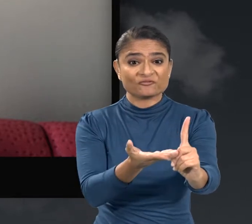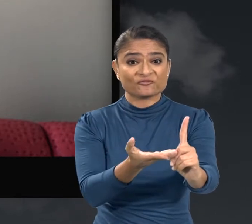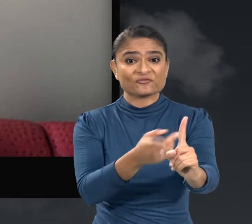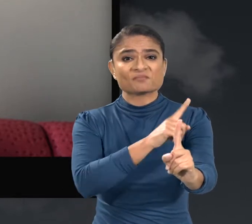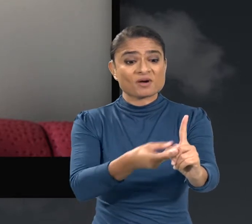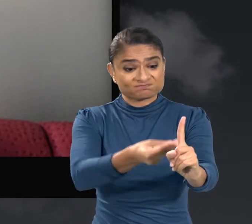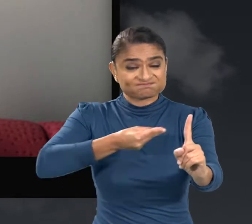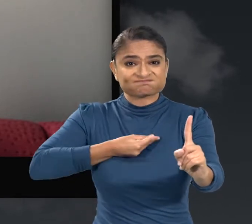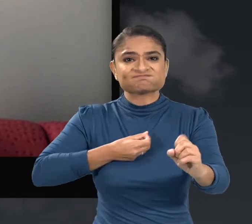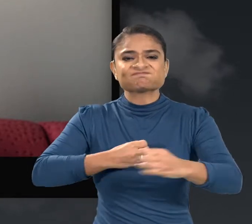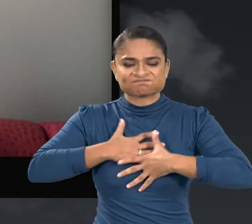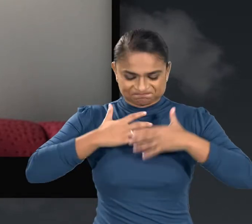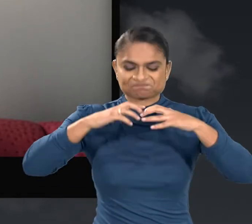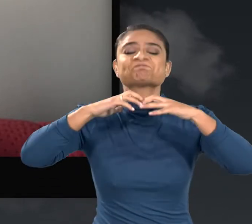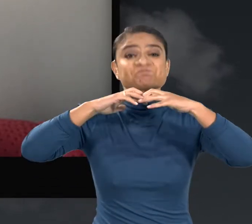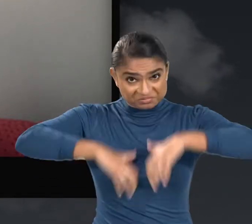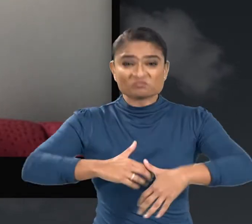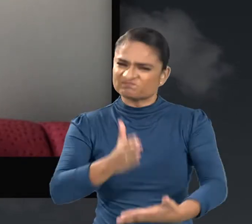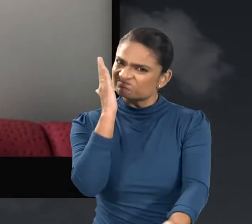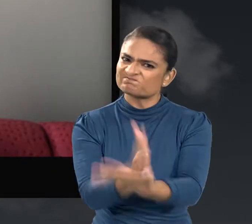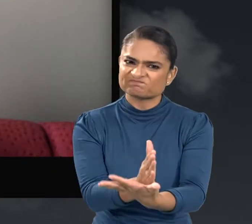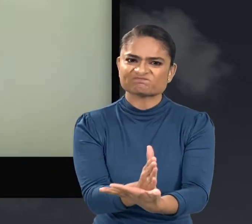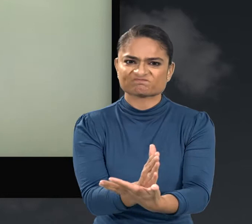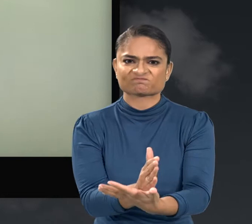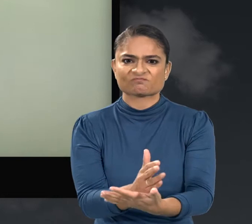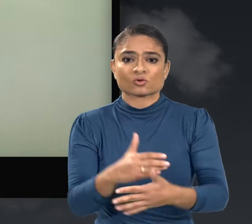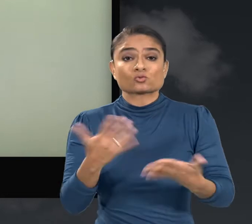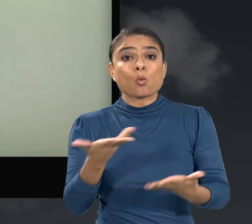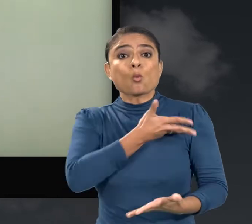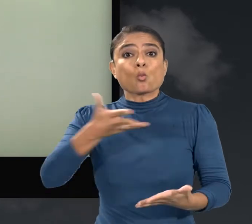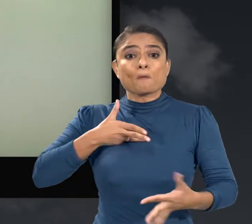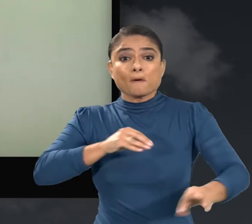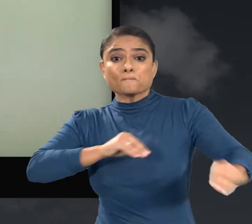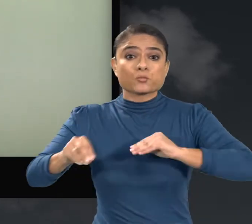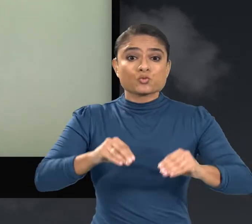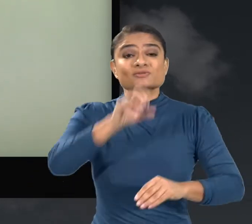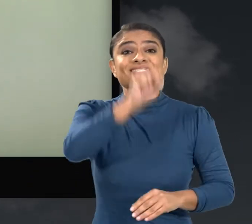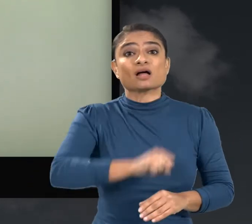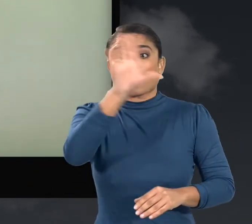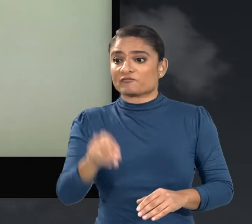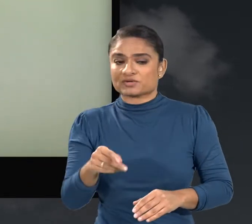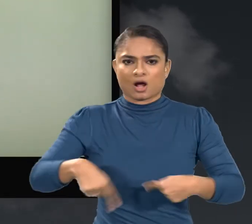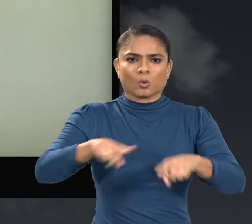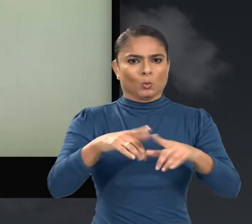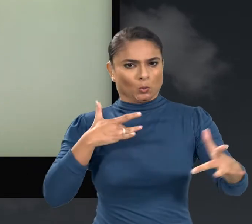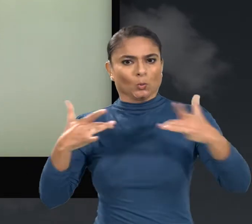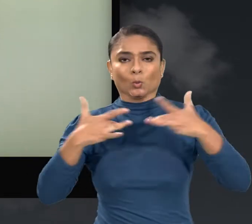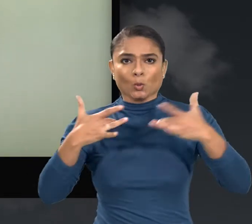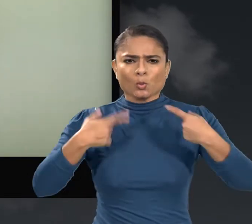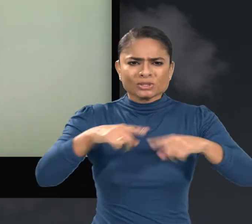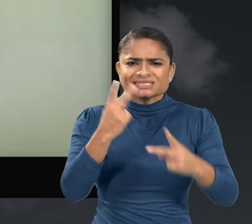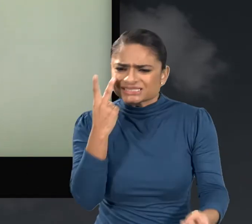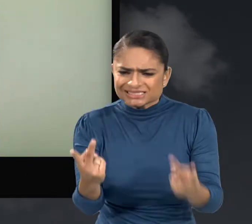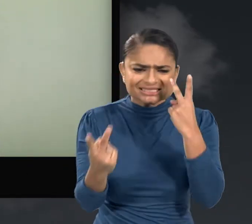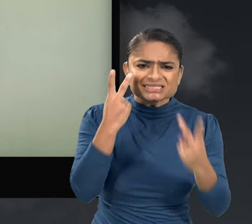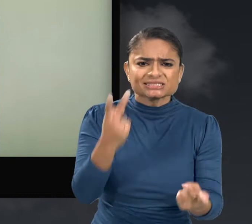child, for sure, you're going to break. And as far as the women's movement in South Africa, they're not